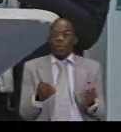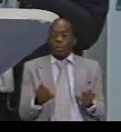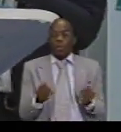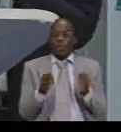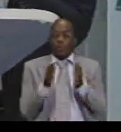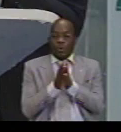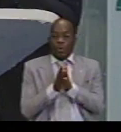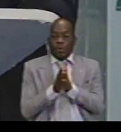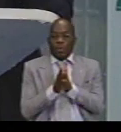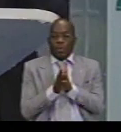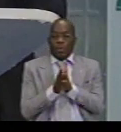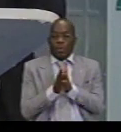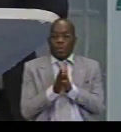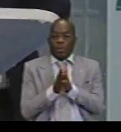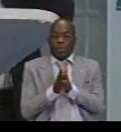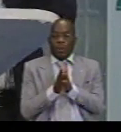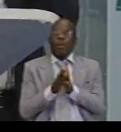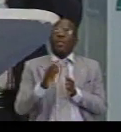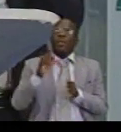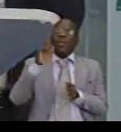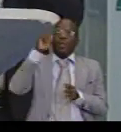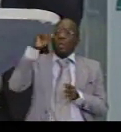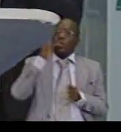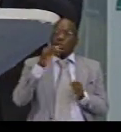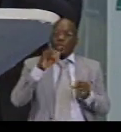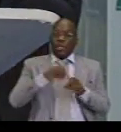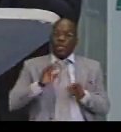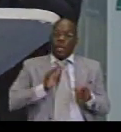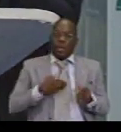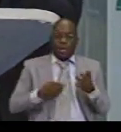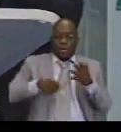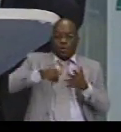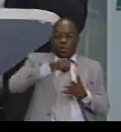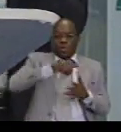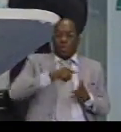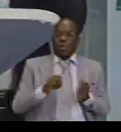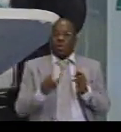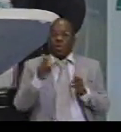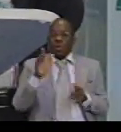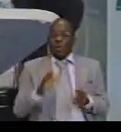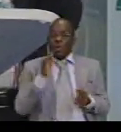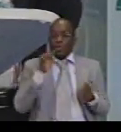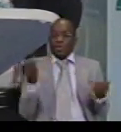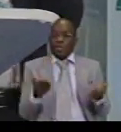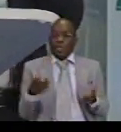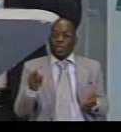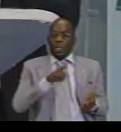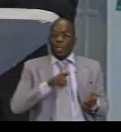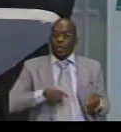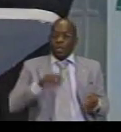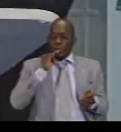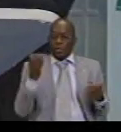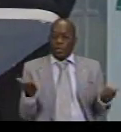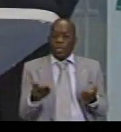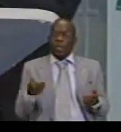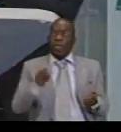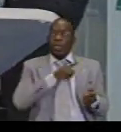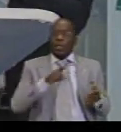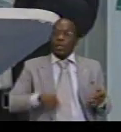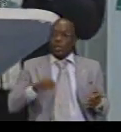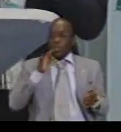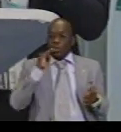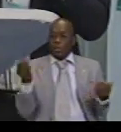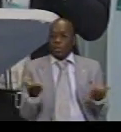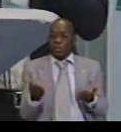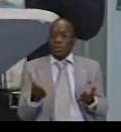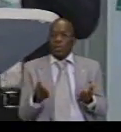Lord. He is in our midst here. God is already here. The Lord is here. The Lord is here. So